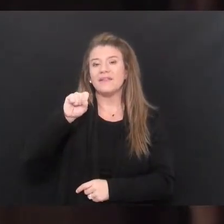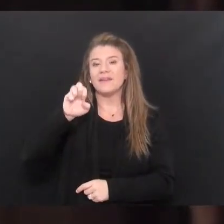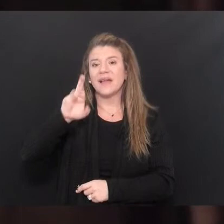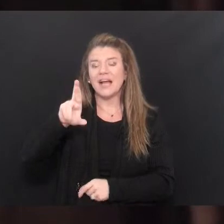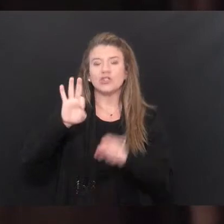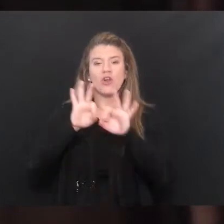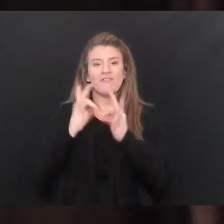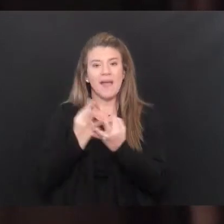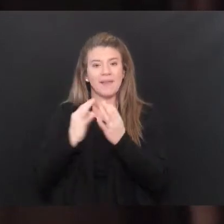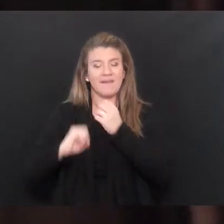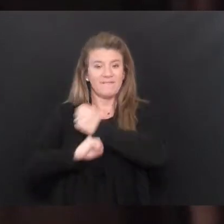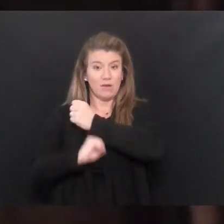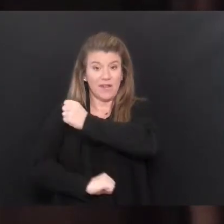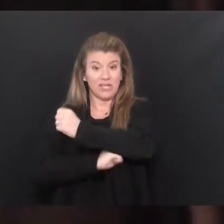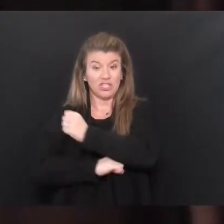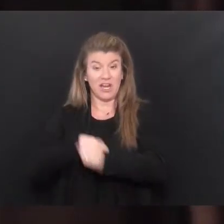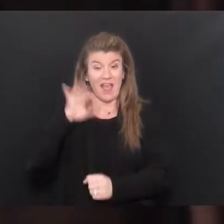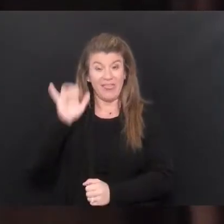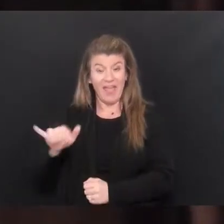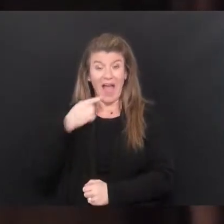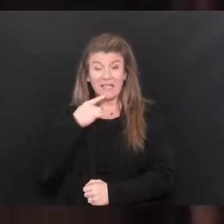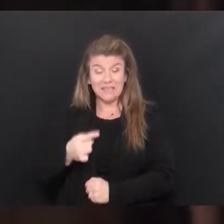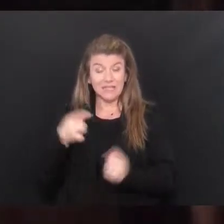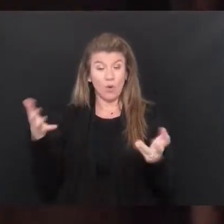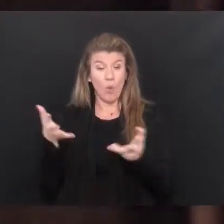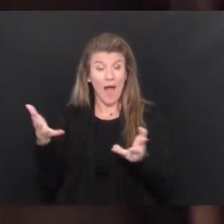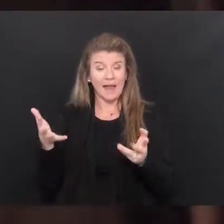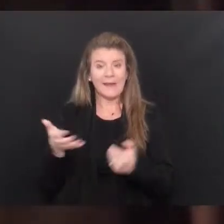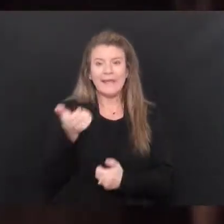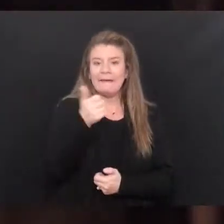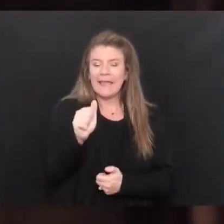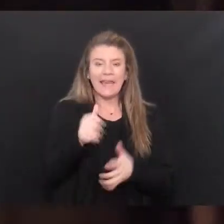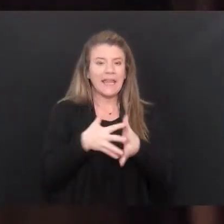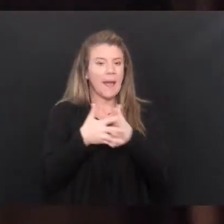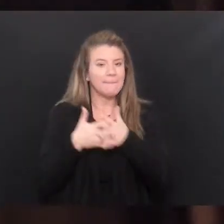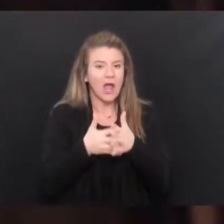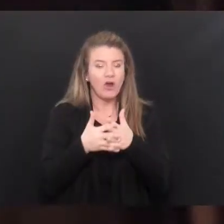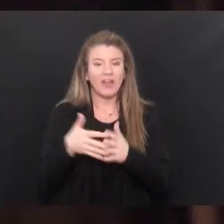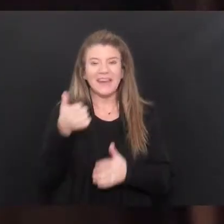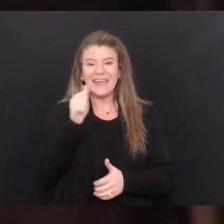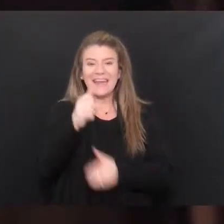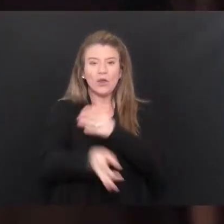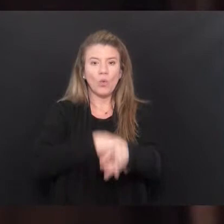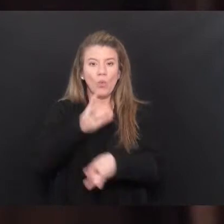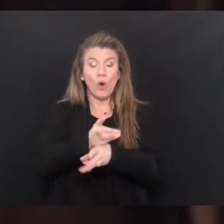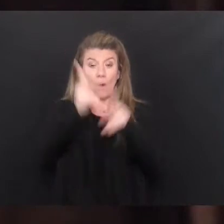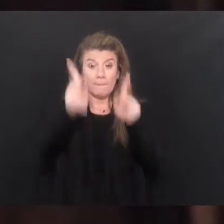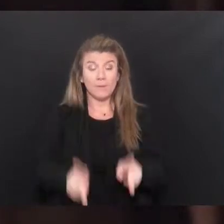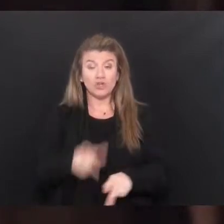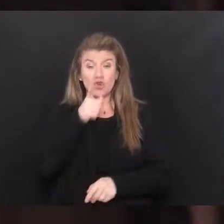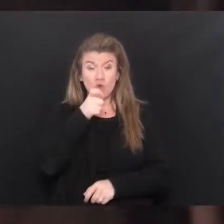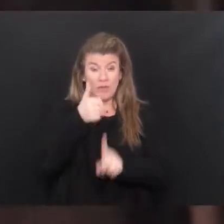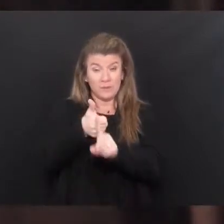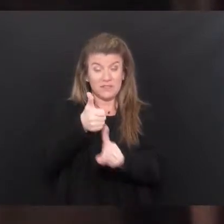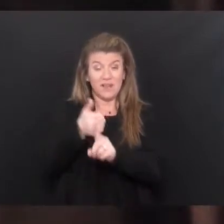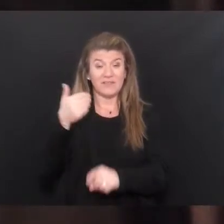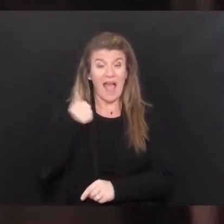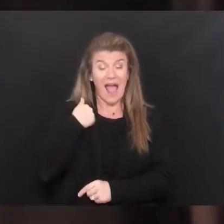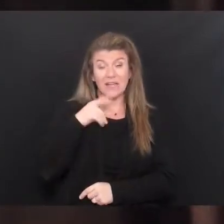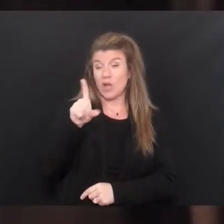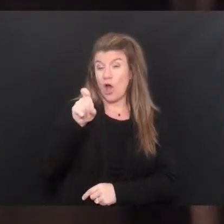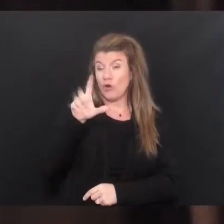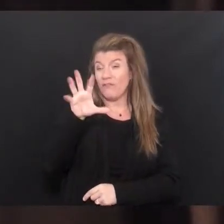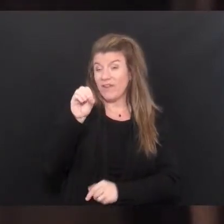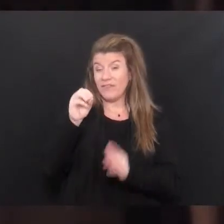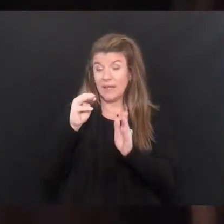Foundation. And what it said is that any American, any world citizen that exercises at least 150